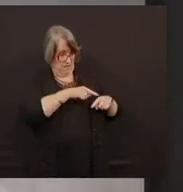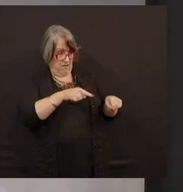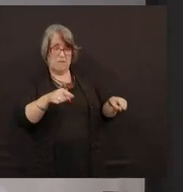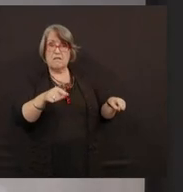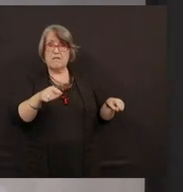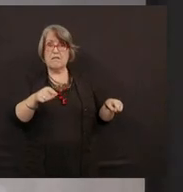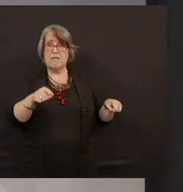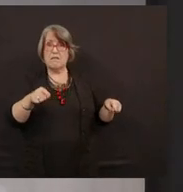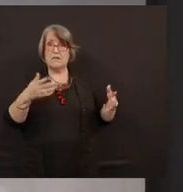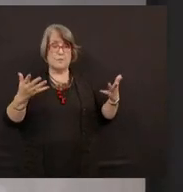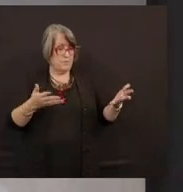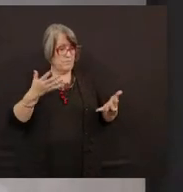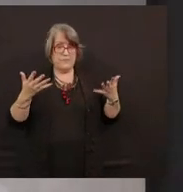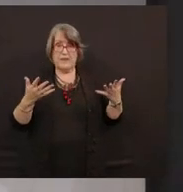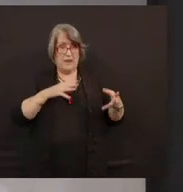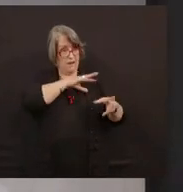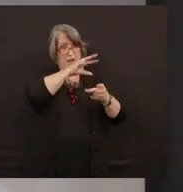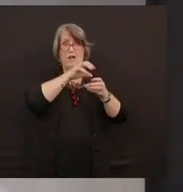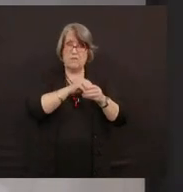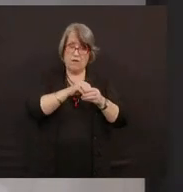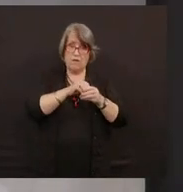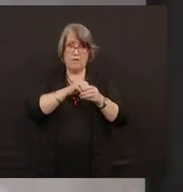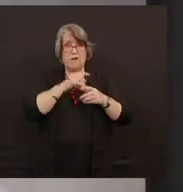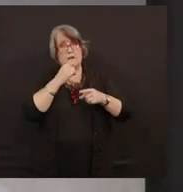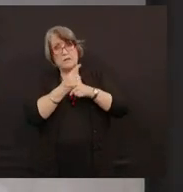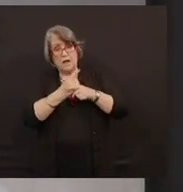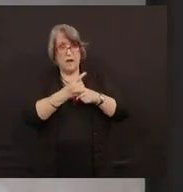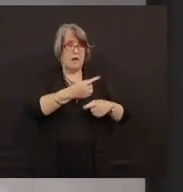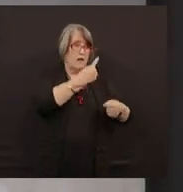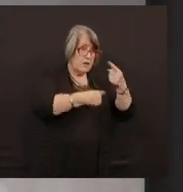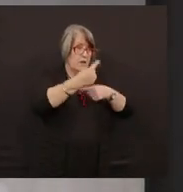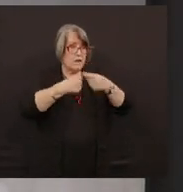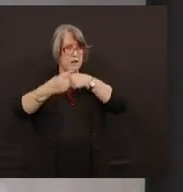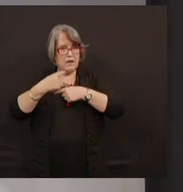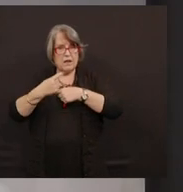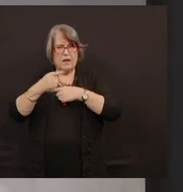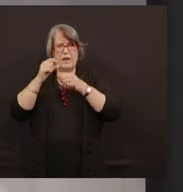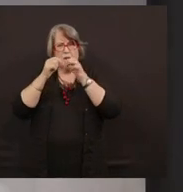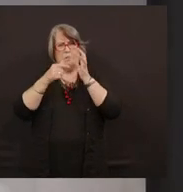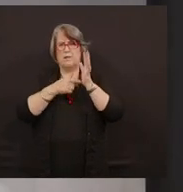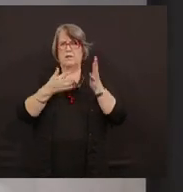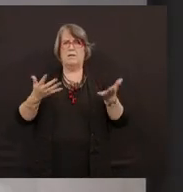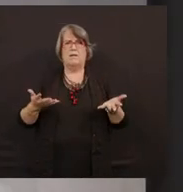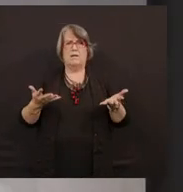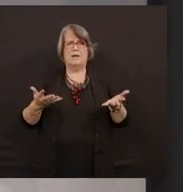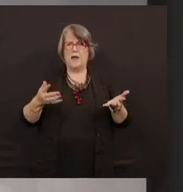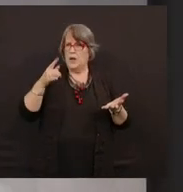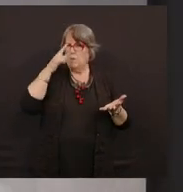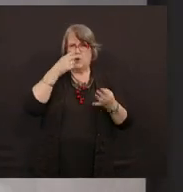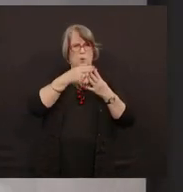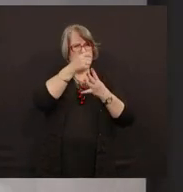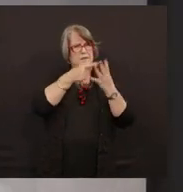sort of, you know, get in, have a view, talk about it. But yet, you know, people